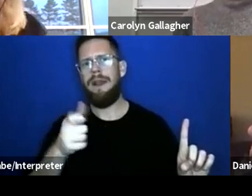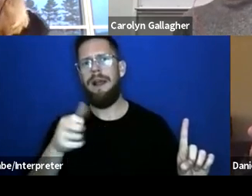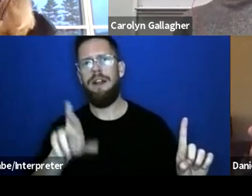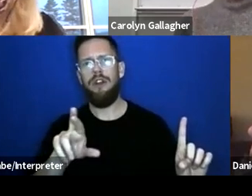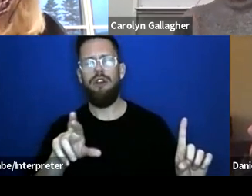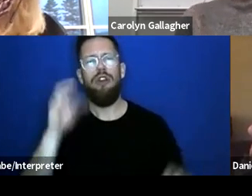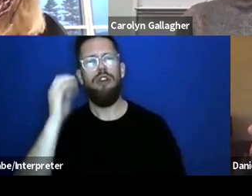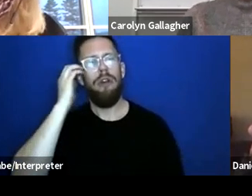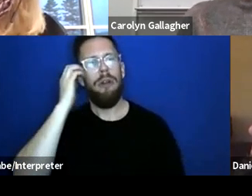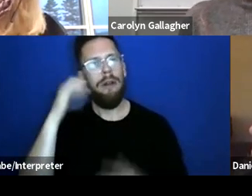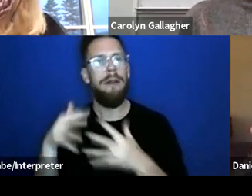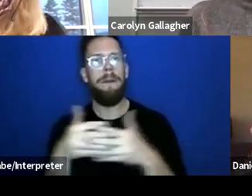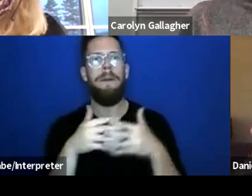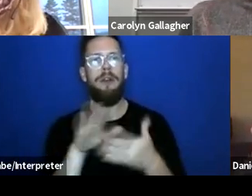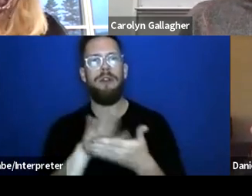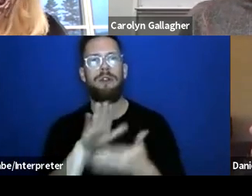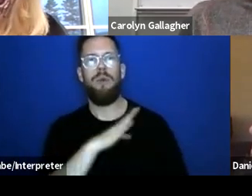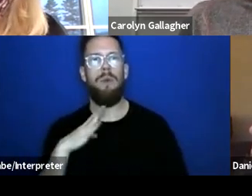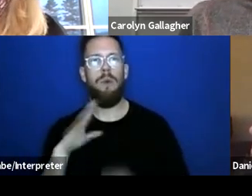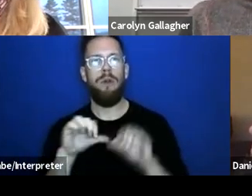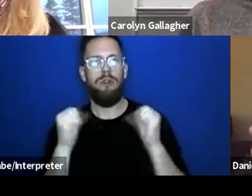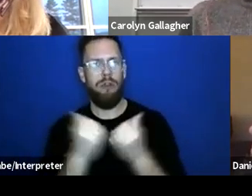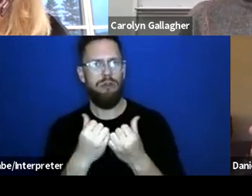Board Association, which you all belong to,